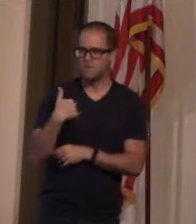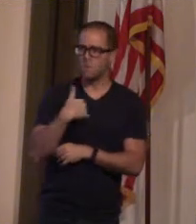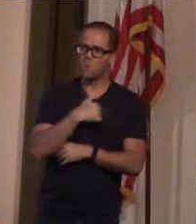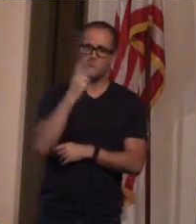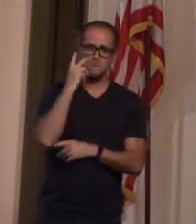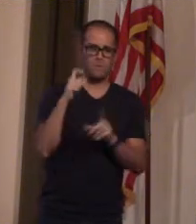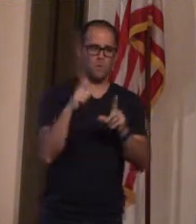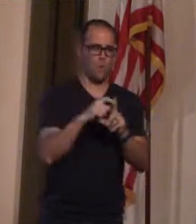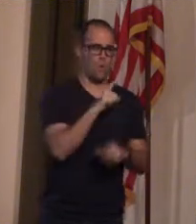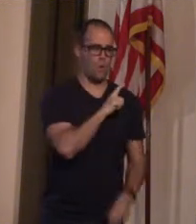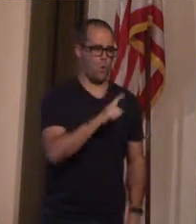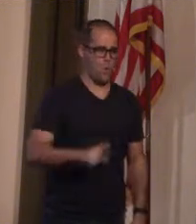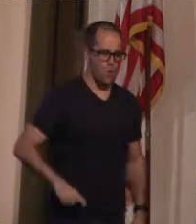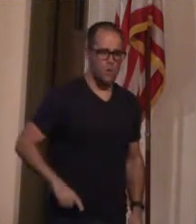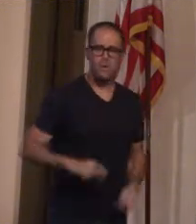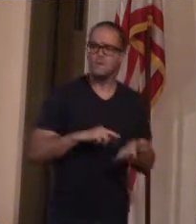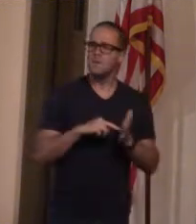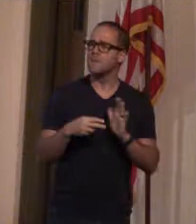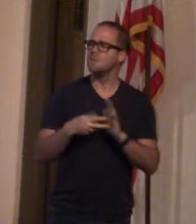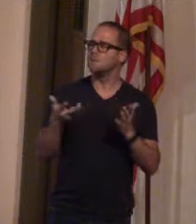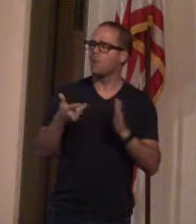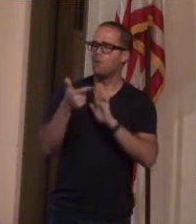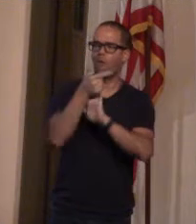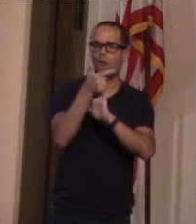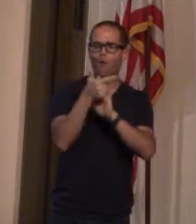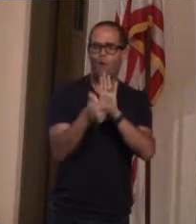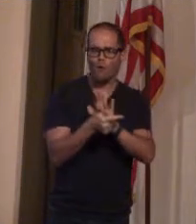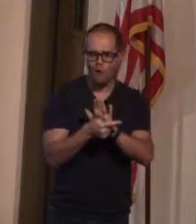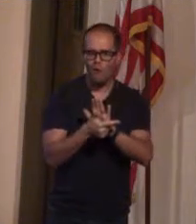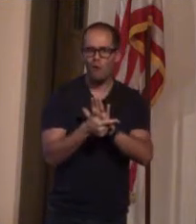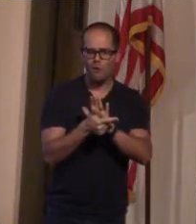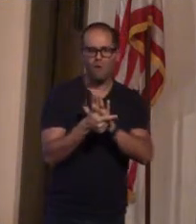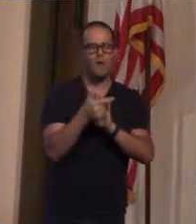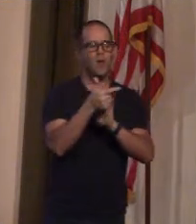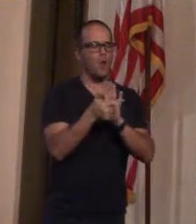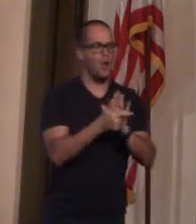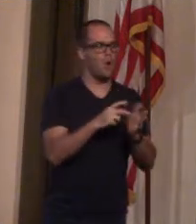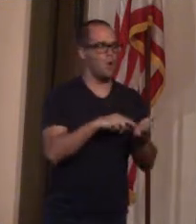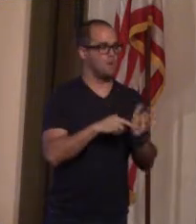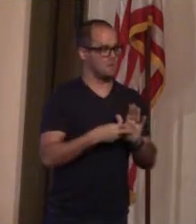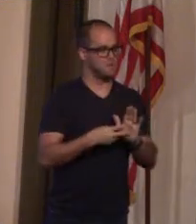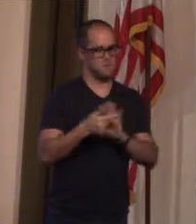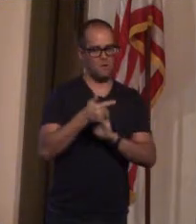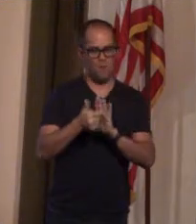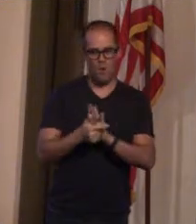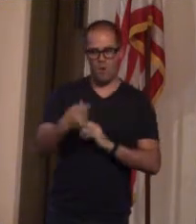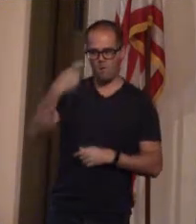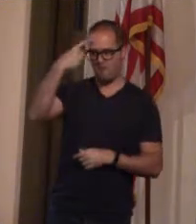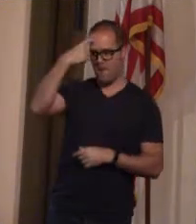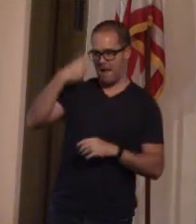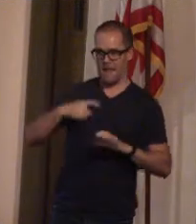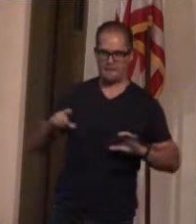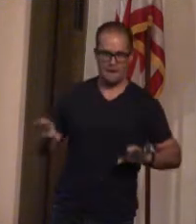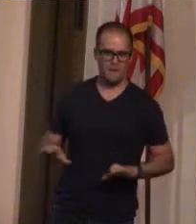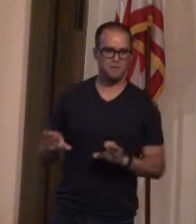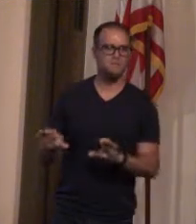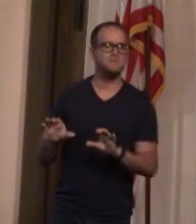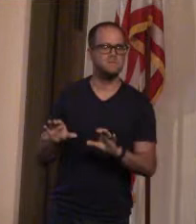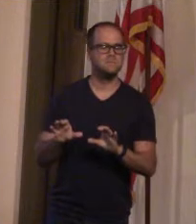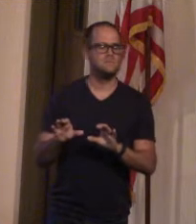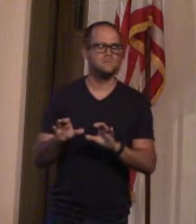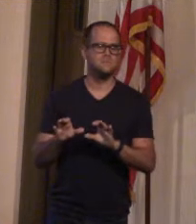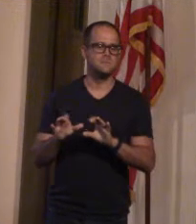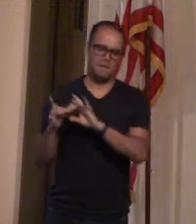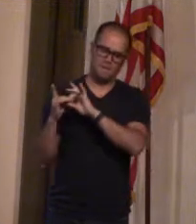to what we call the law of mind action. Metaphysically, at any point in the scripture where we see the word Lord, it